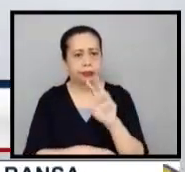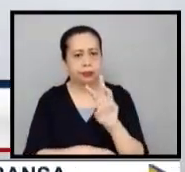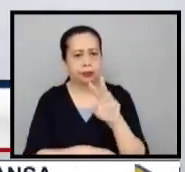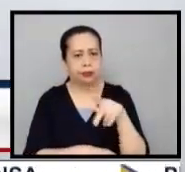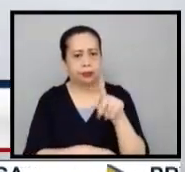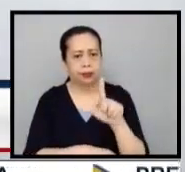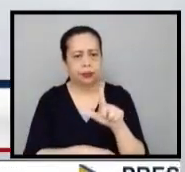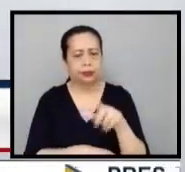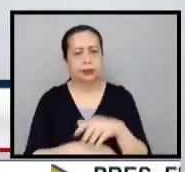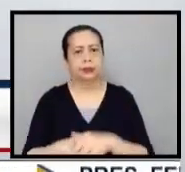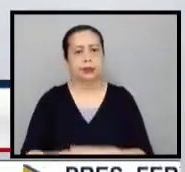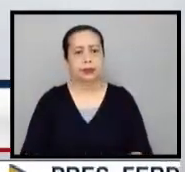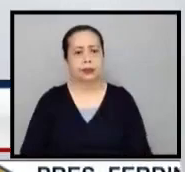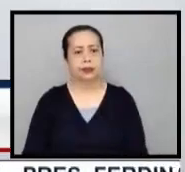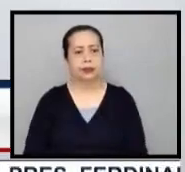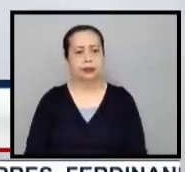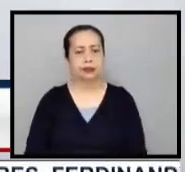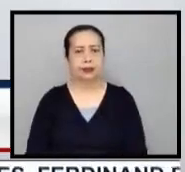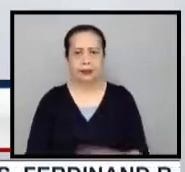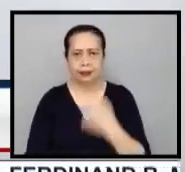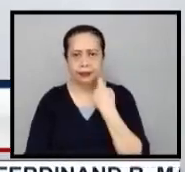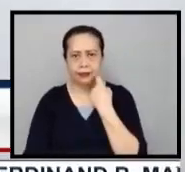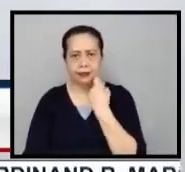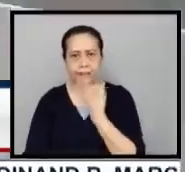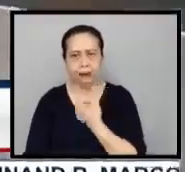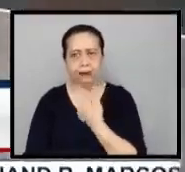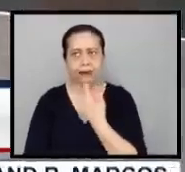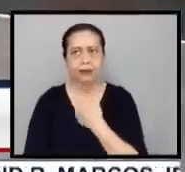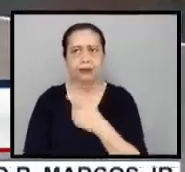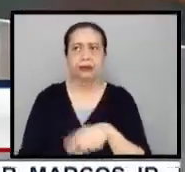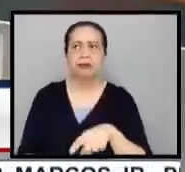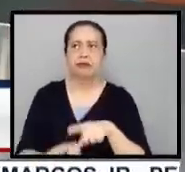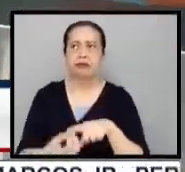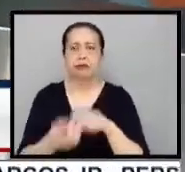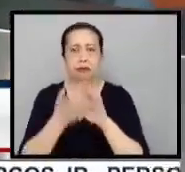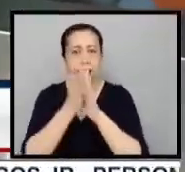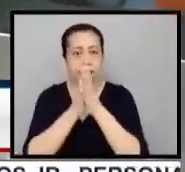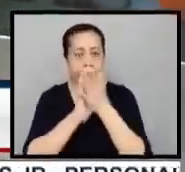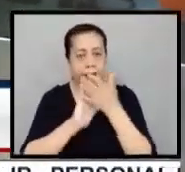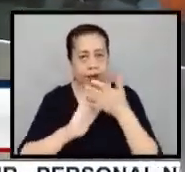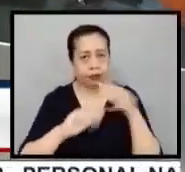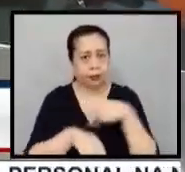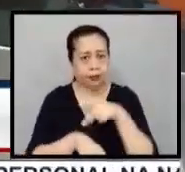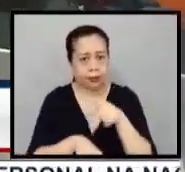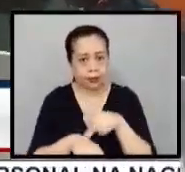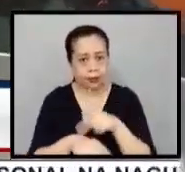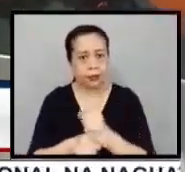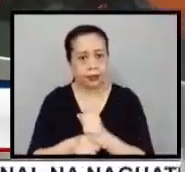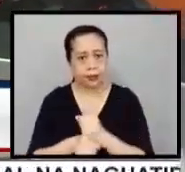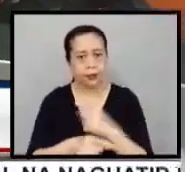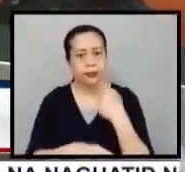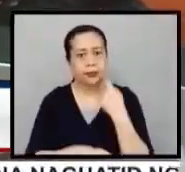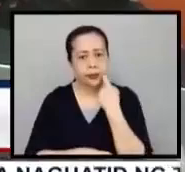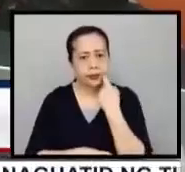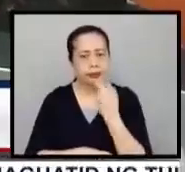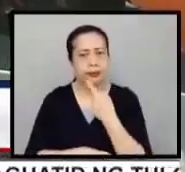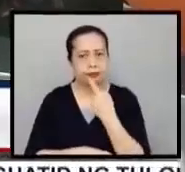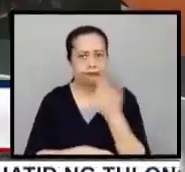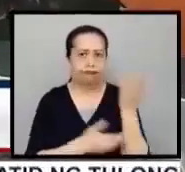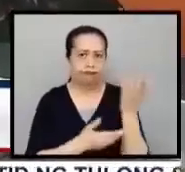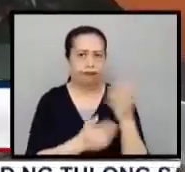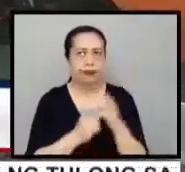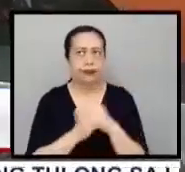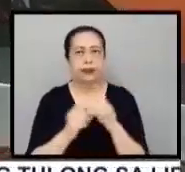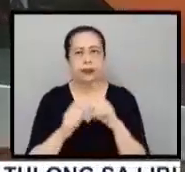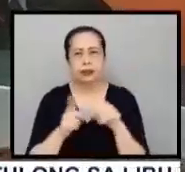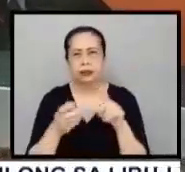HWPLPH. Mm-hmm. Alam mo, nabanggit mo, Profi, yung tungkol sa kapayapaan sa bansa, no? Okay. Tsaka nabanggit rin ni Sir John. Pero pagdating sa